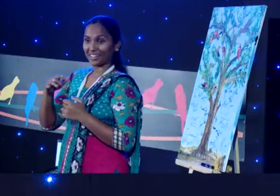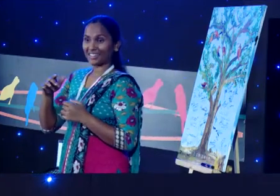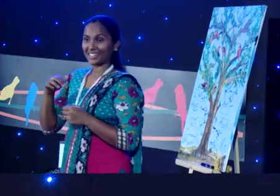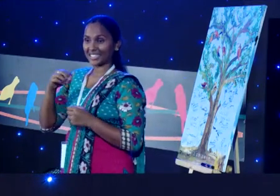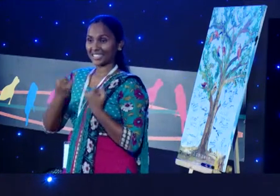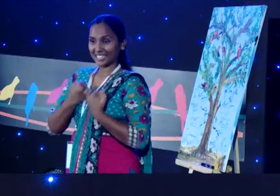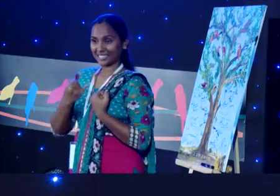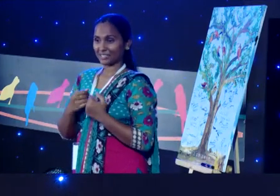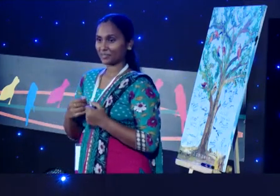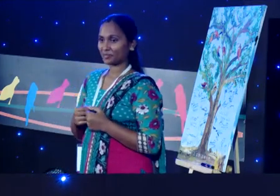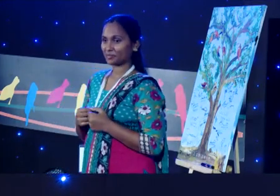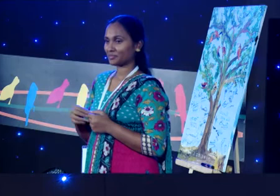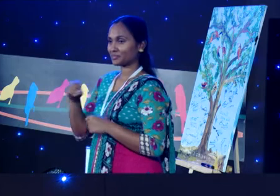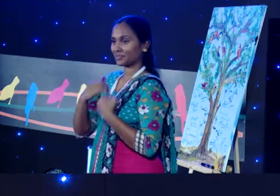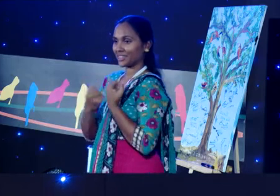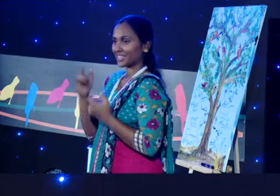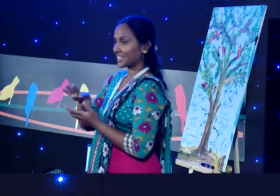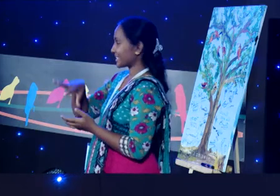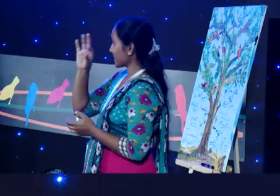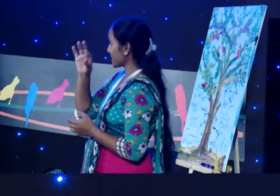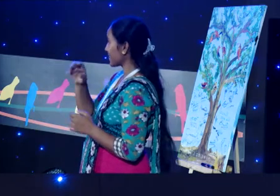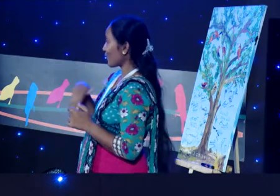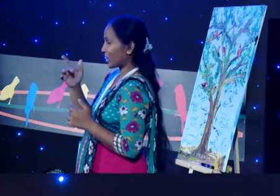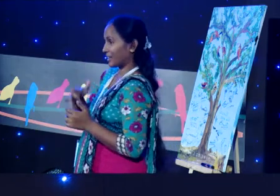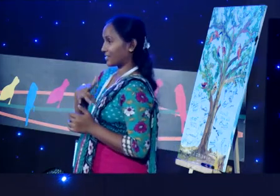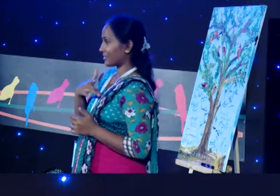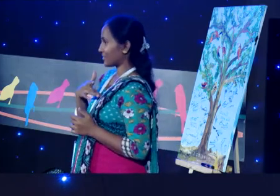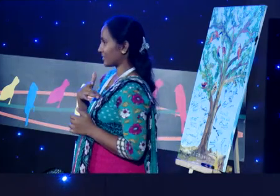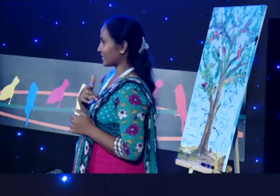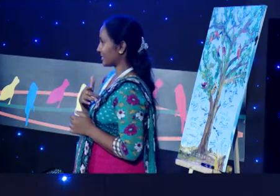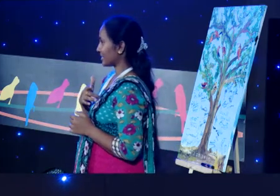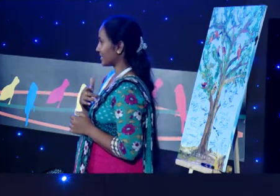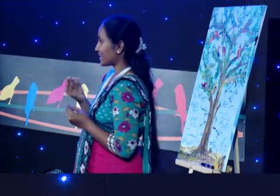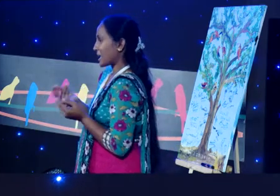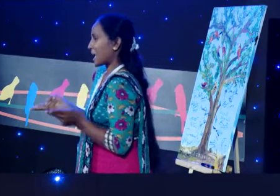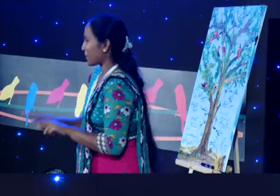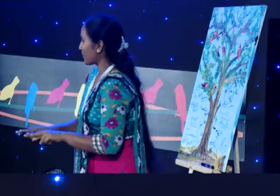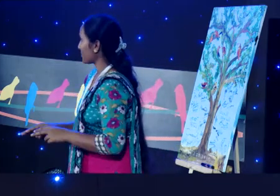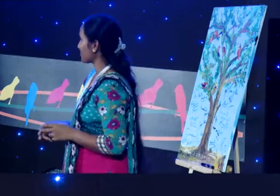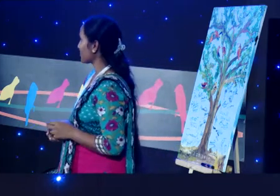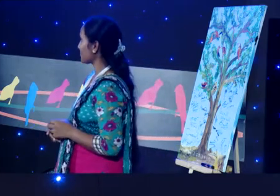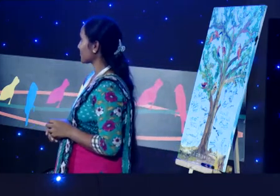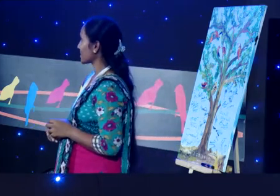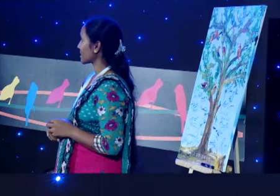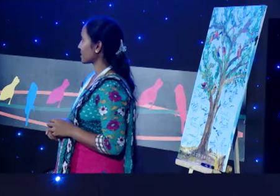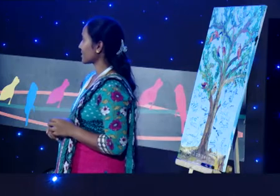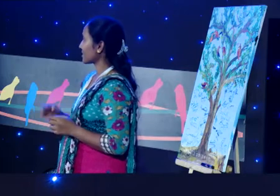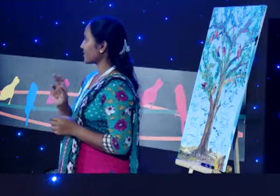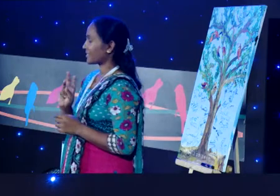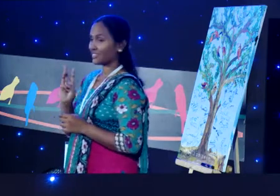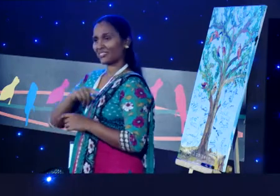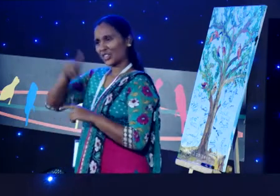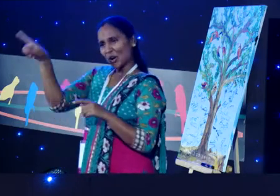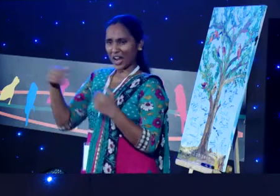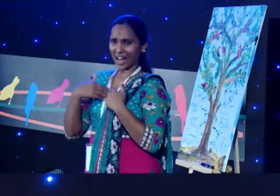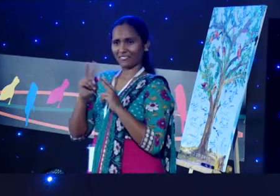And what I realized was something is broken. We have, all of us have